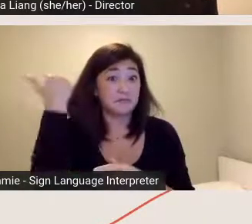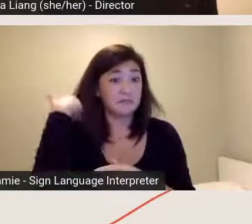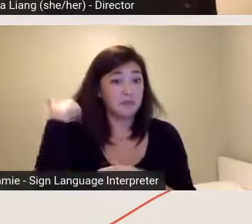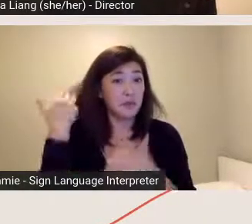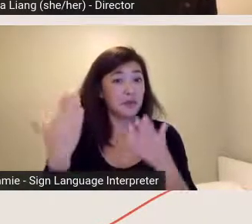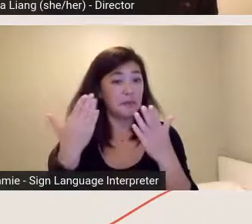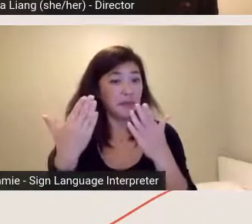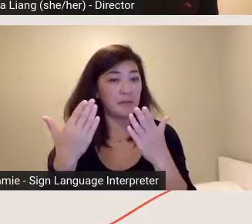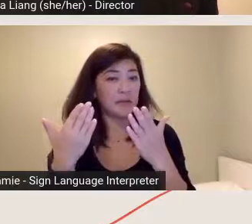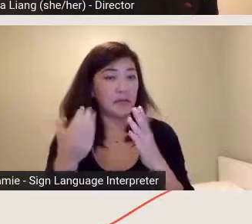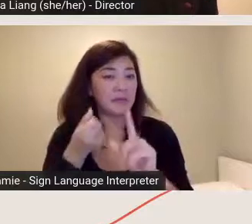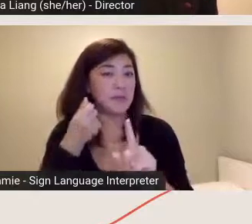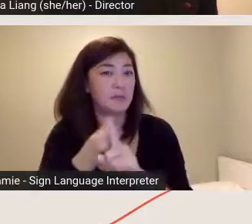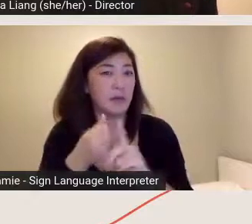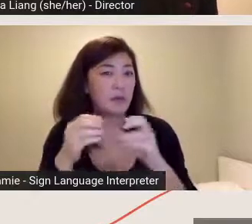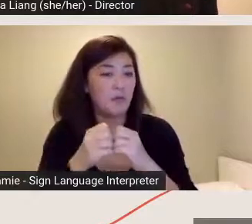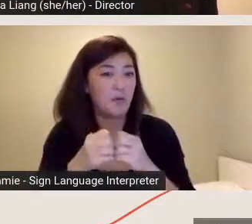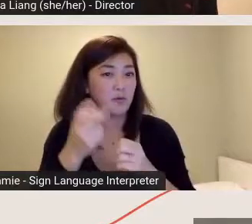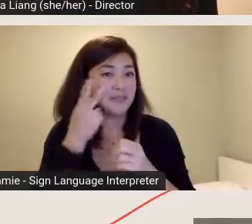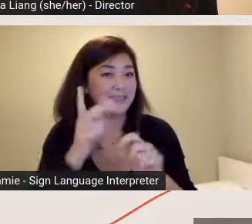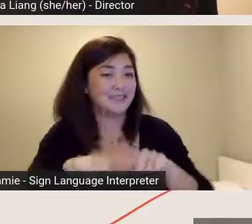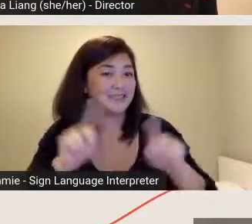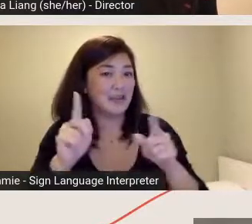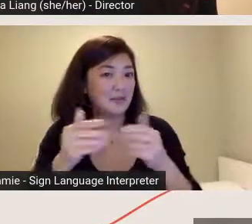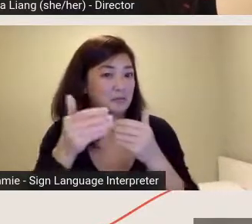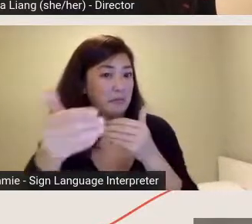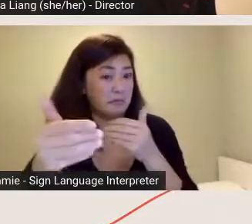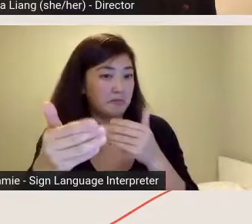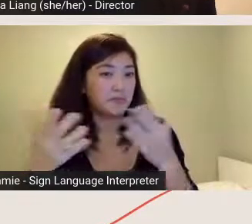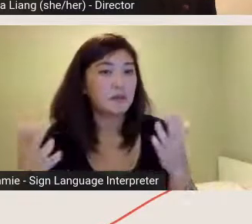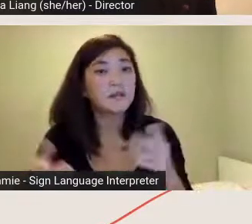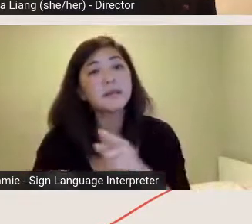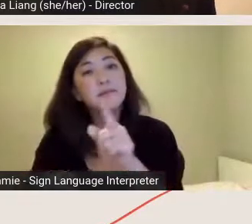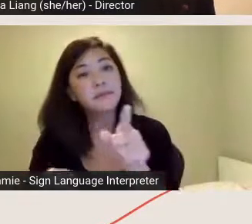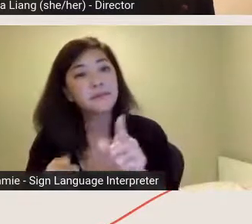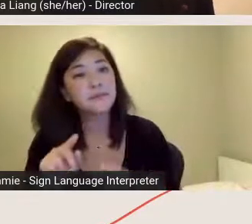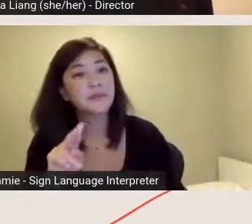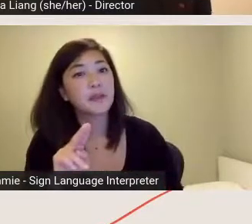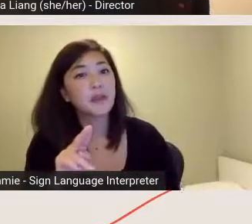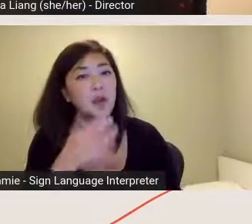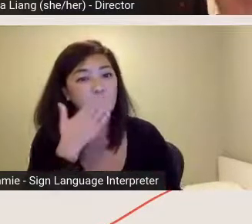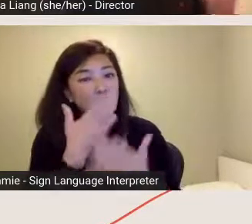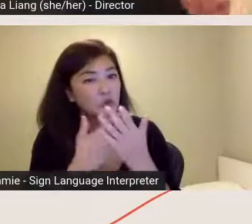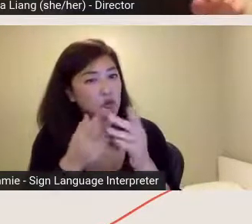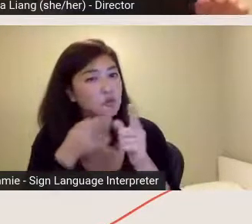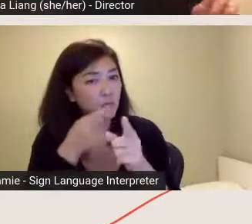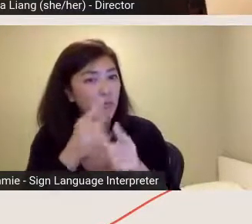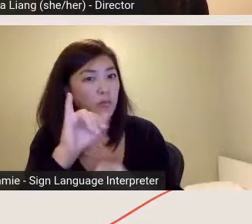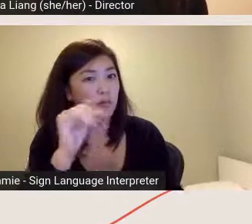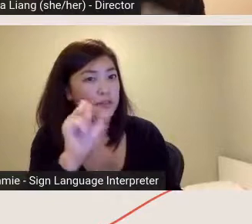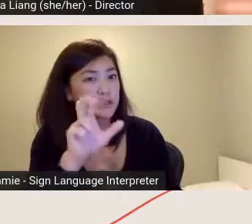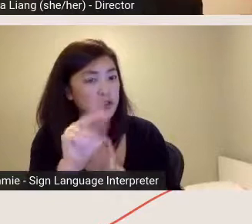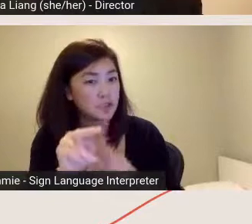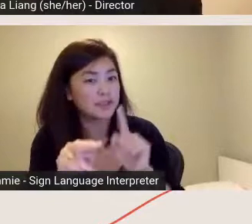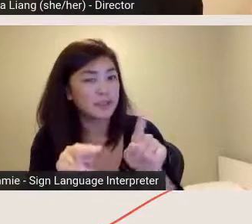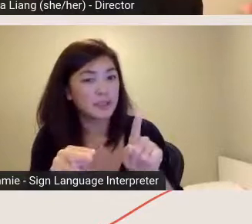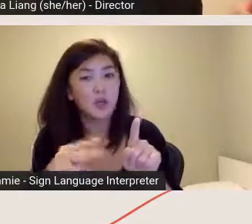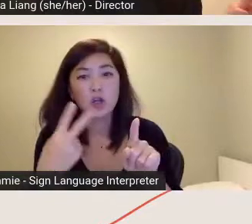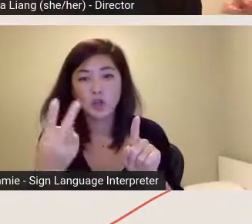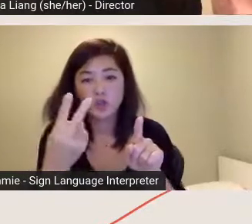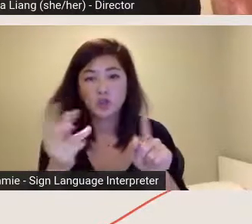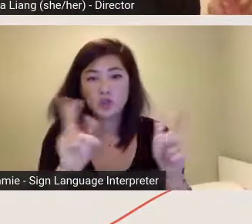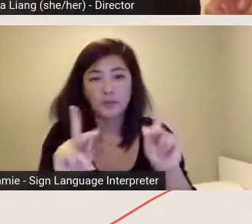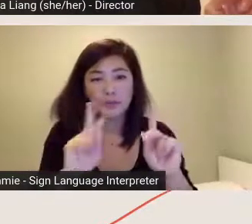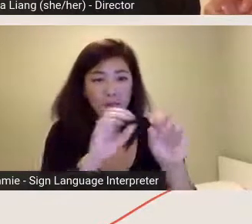very tough question to ask. Well, Jason brings up a really good point when he talks about sort of those two organizers or those two people on the